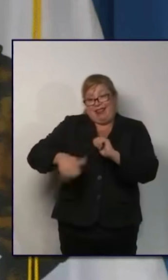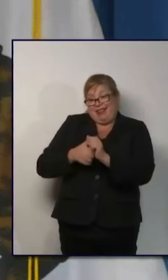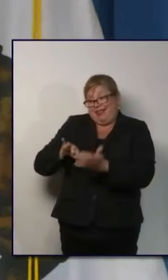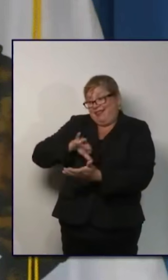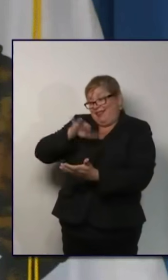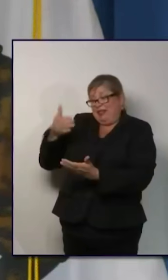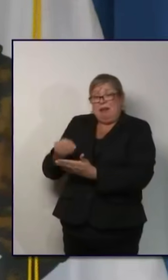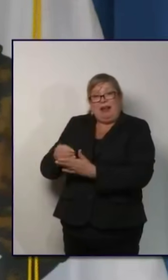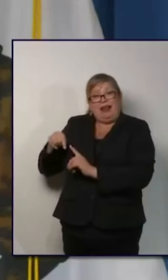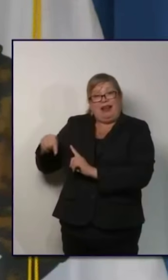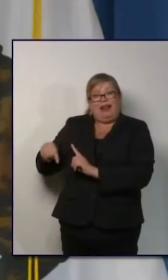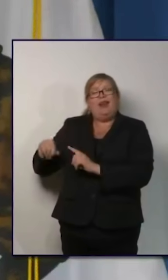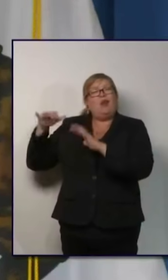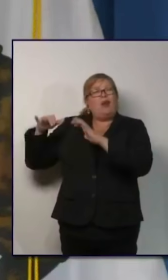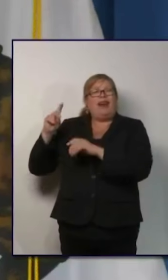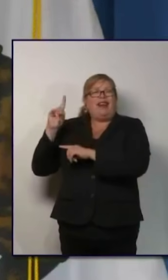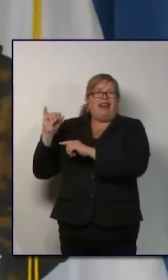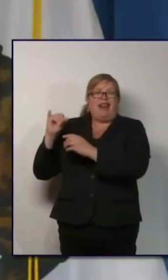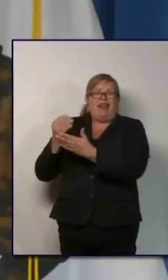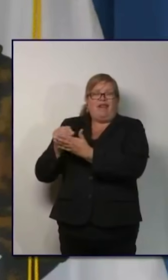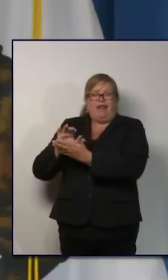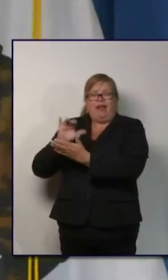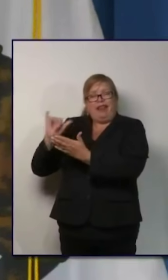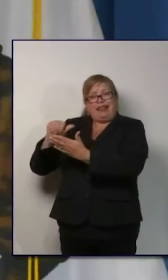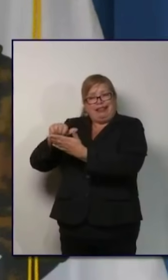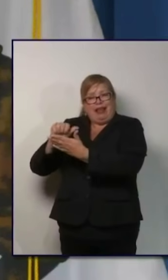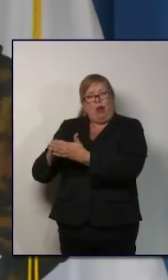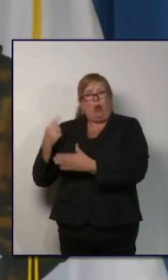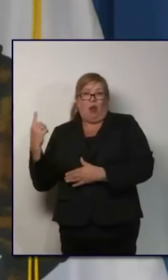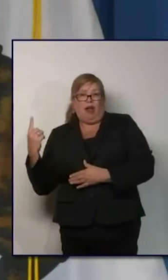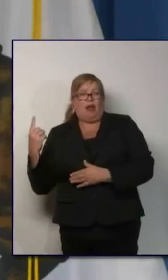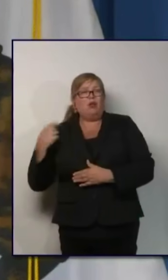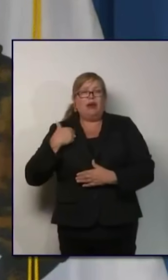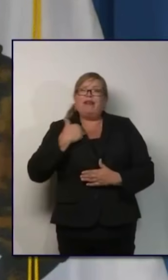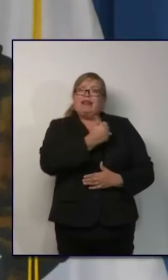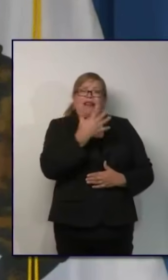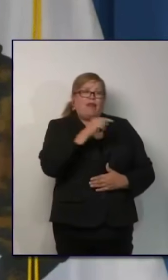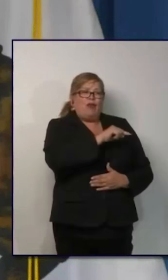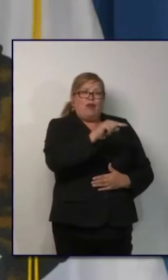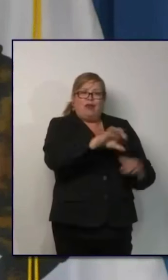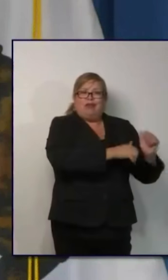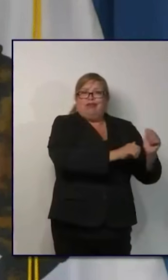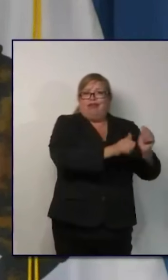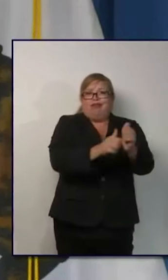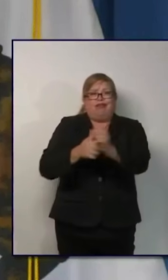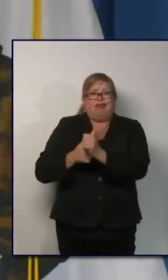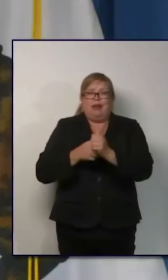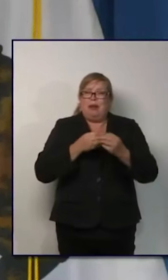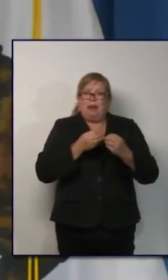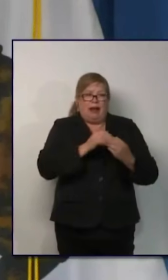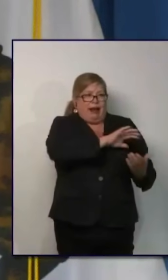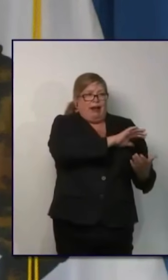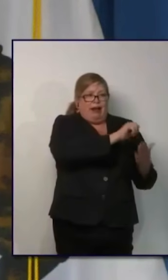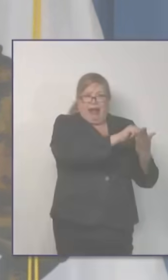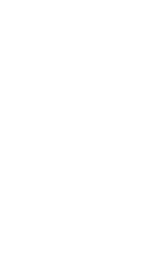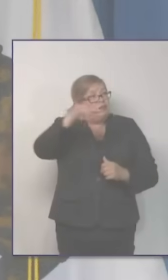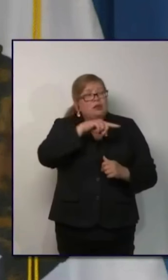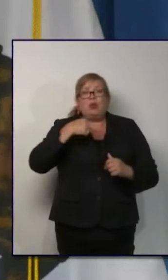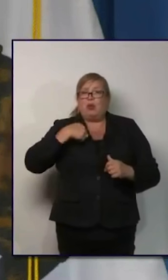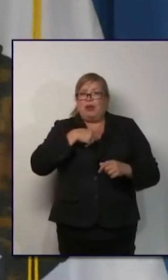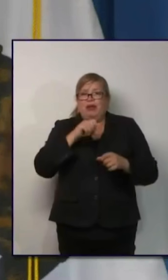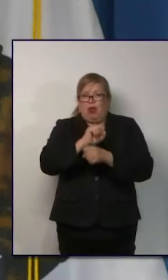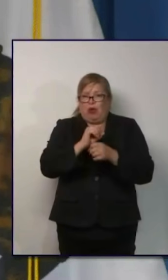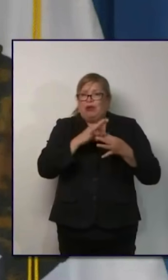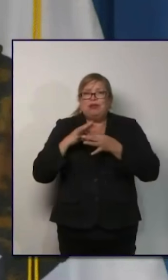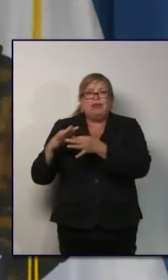one of a number of reserve accounts in the state of California. The other reserve account was created a few years ago.